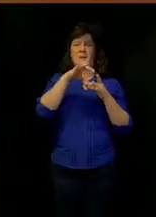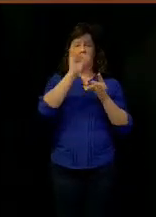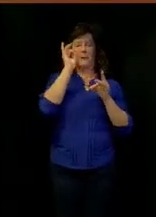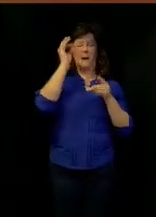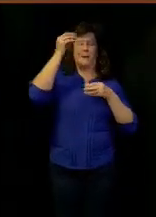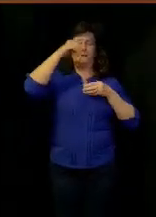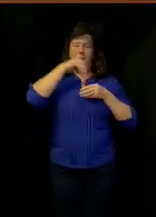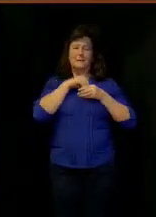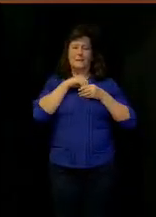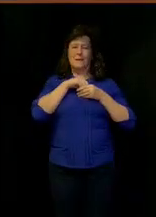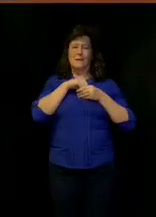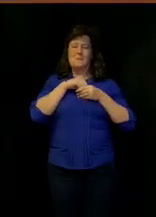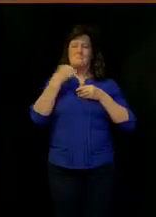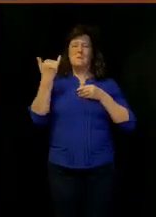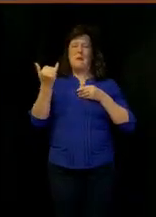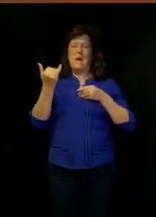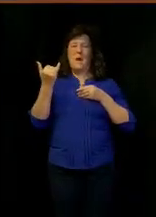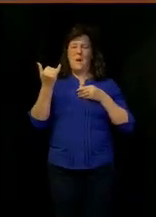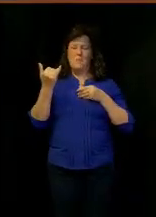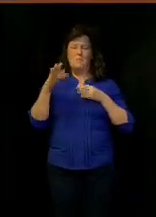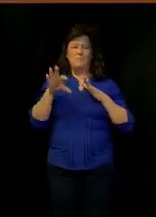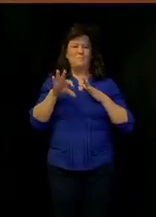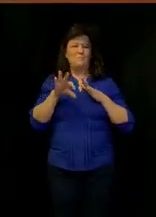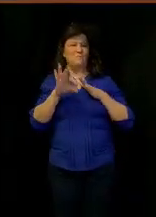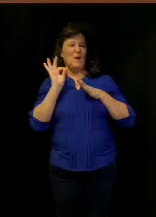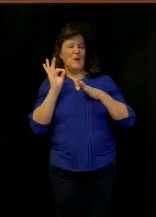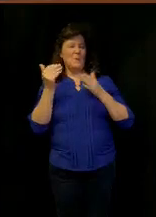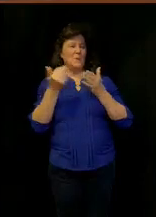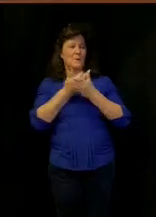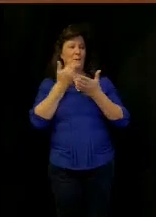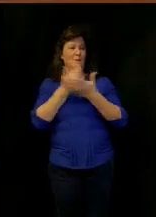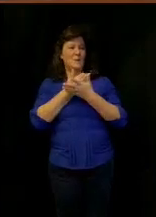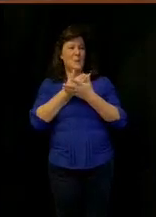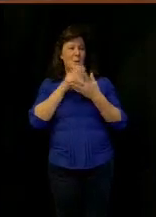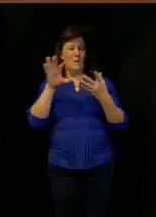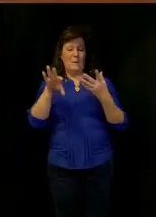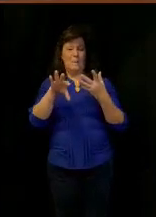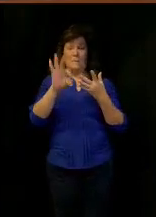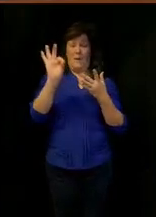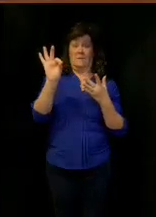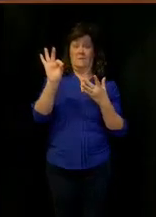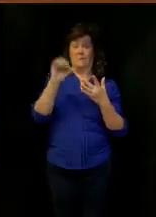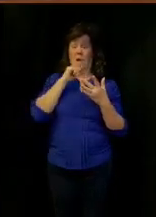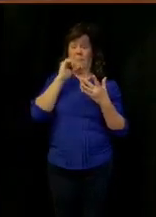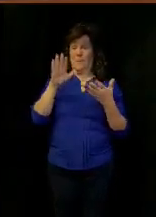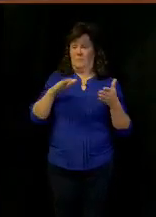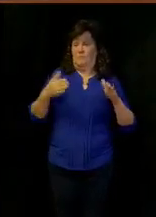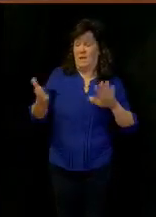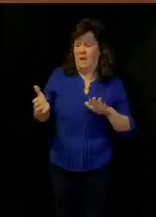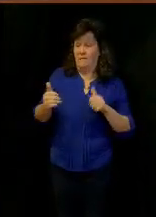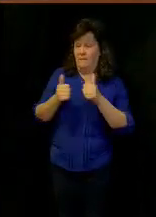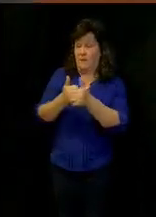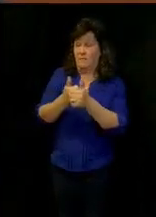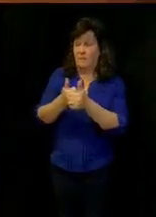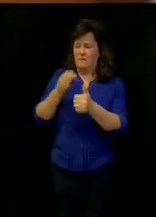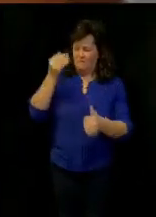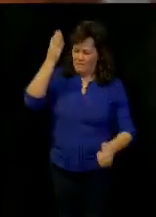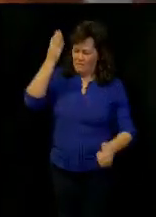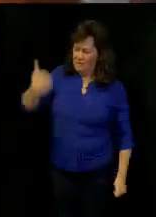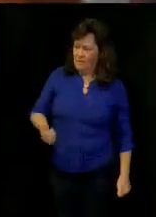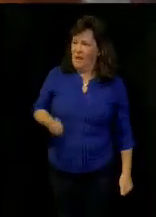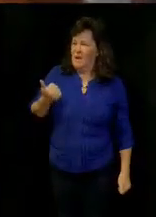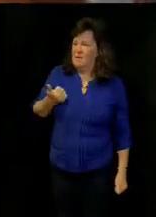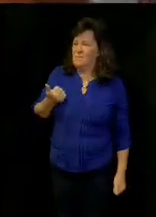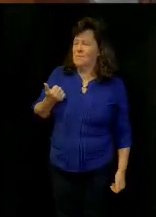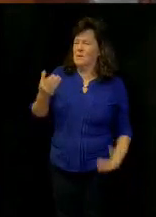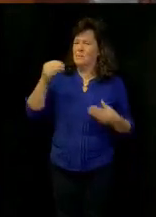on the inside of you. Now there's a choice. Now all of a sudden, I'm no longer in death. I have everlasting life. I have the life of God.